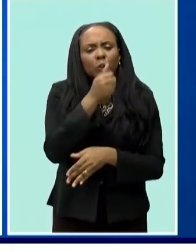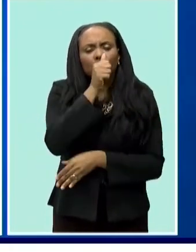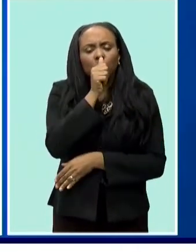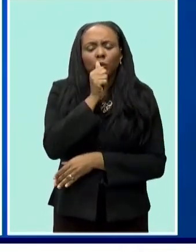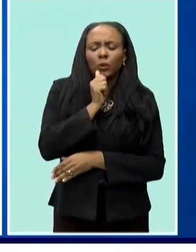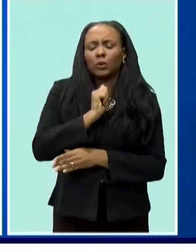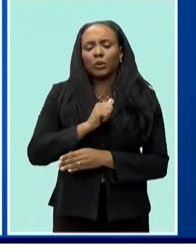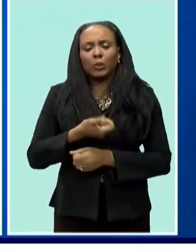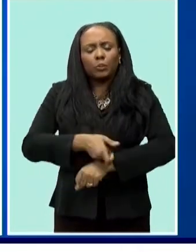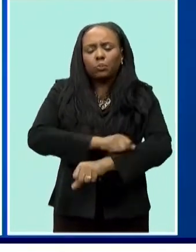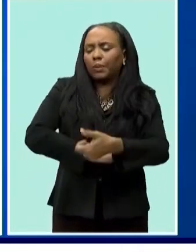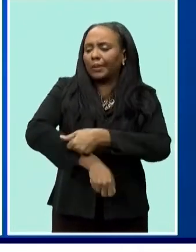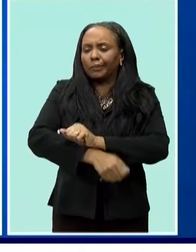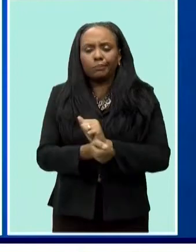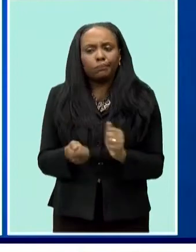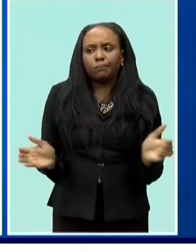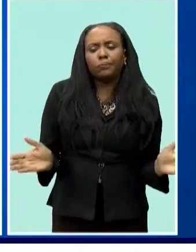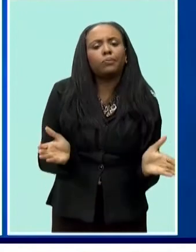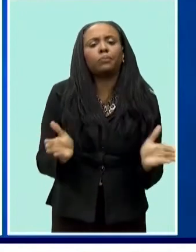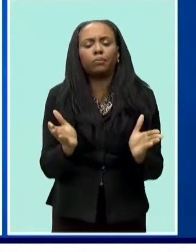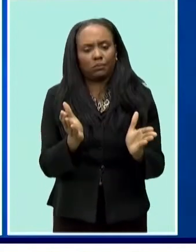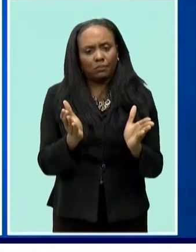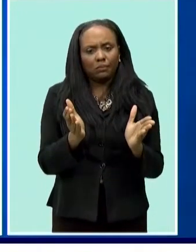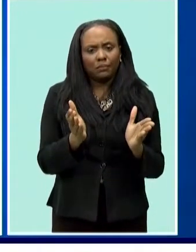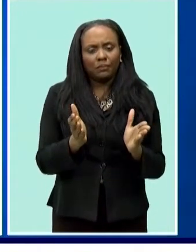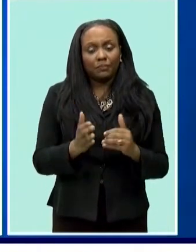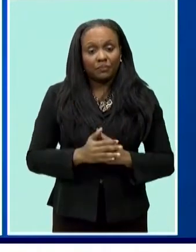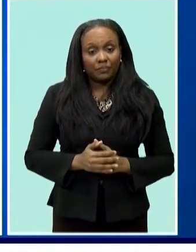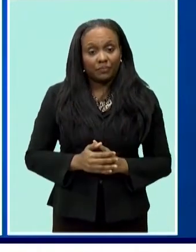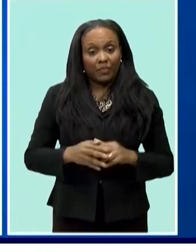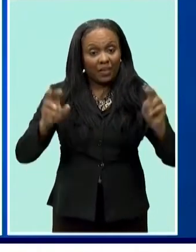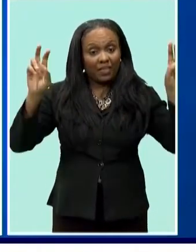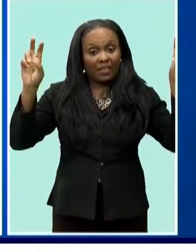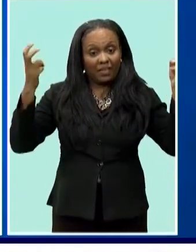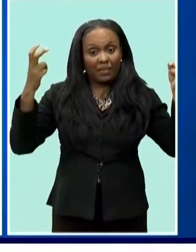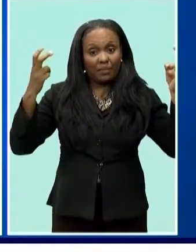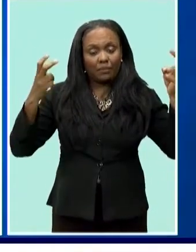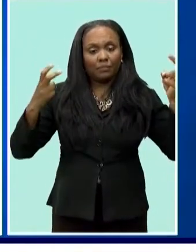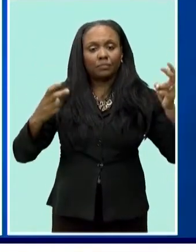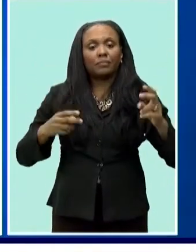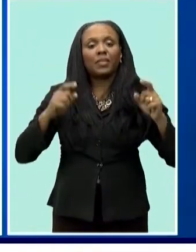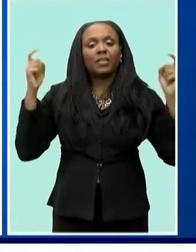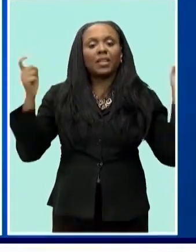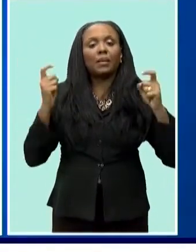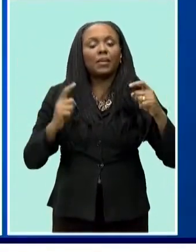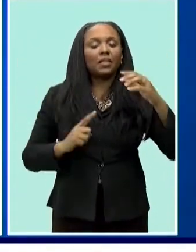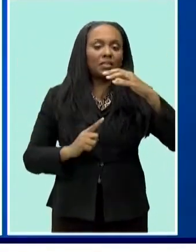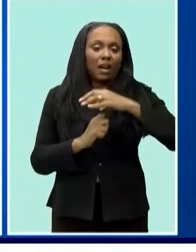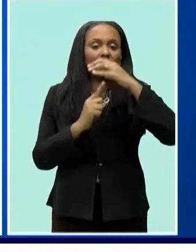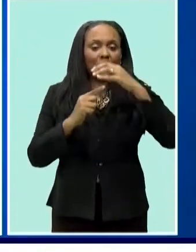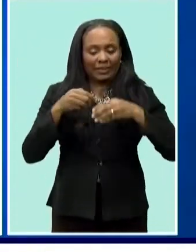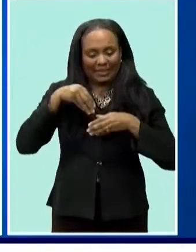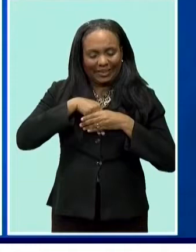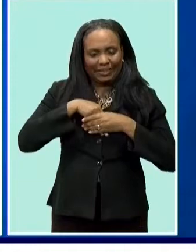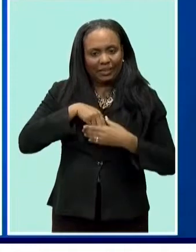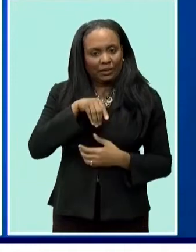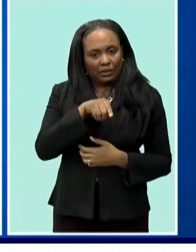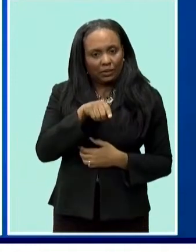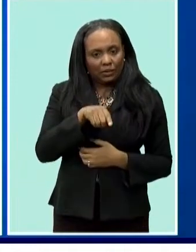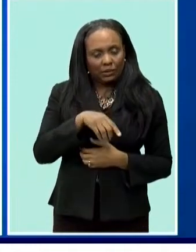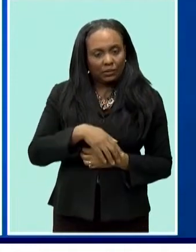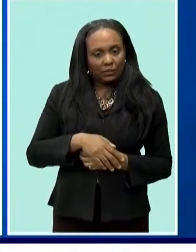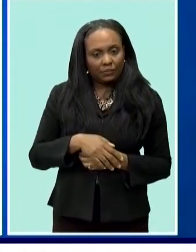Perseverance seldom fails. The theme for Child Month is celebrating the champion in you. And true to the theme, many